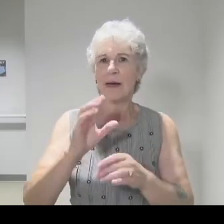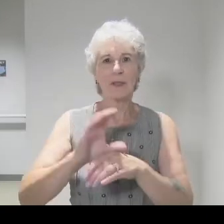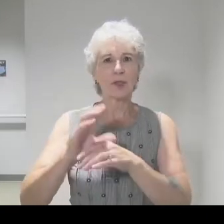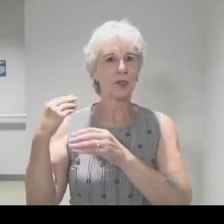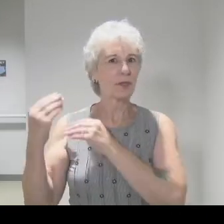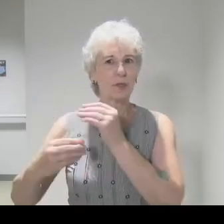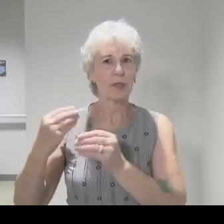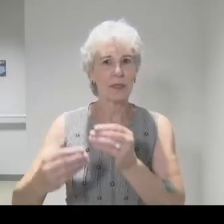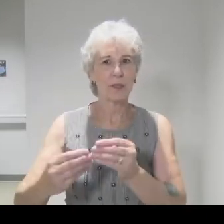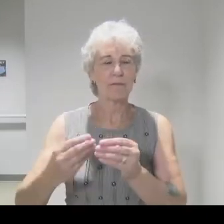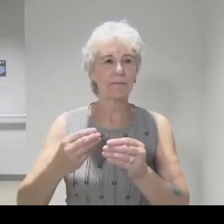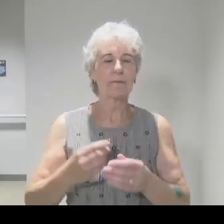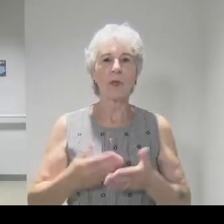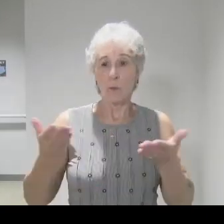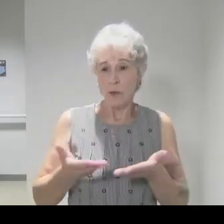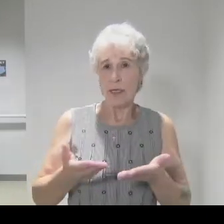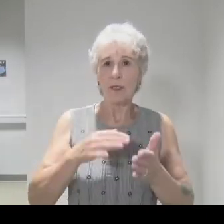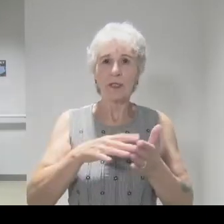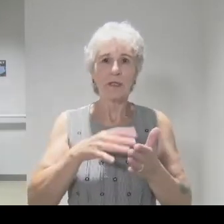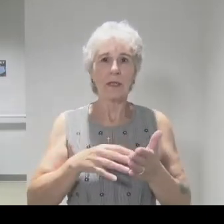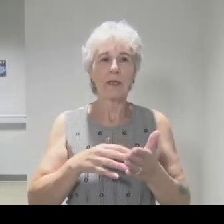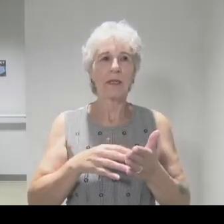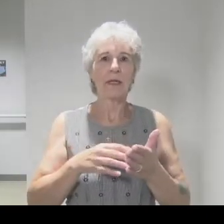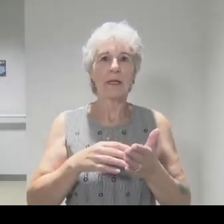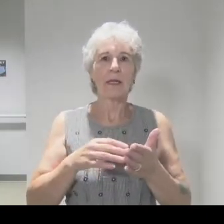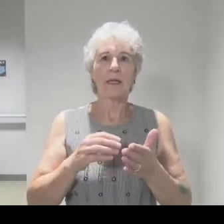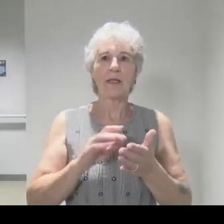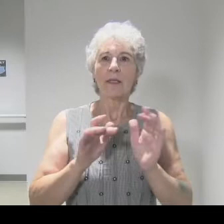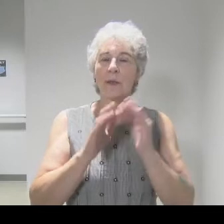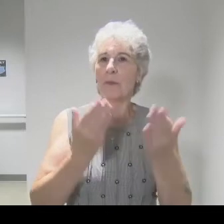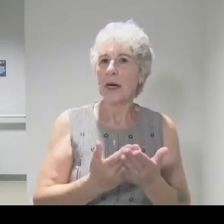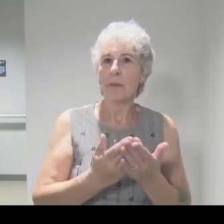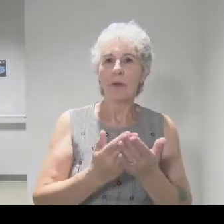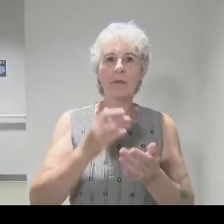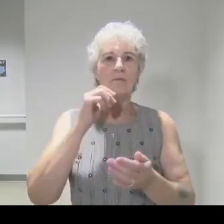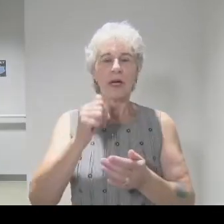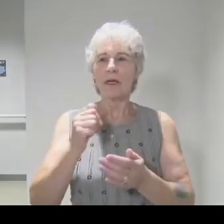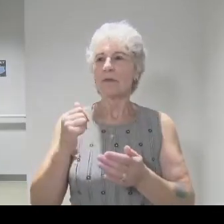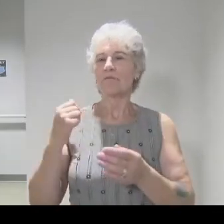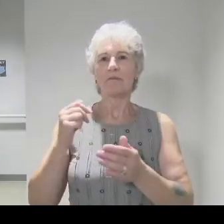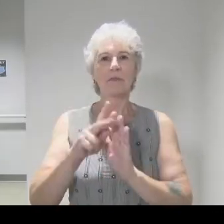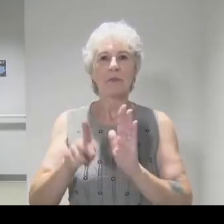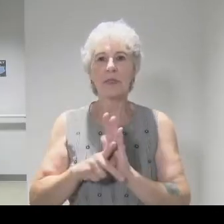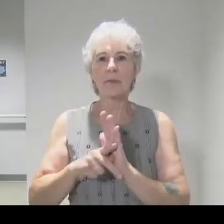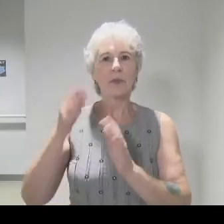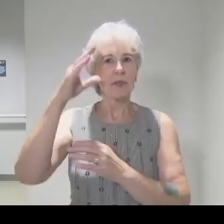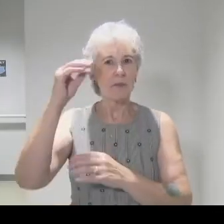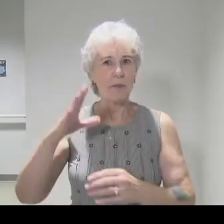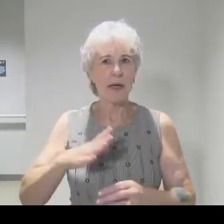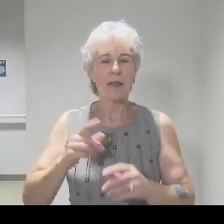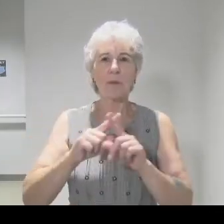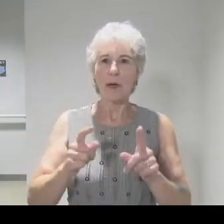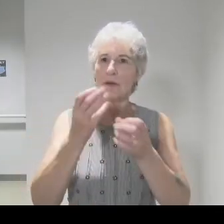study Scripture, not the philosophies of men, not the dictates of the government, not even the dogma of the church. But as